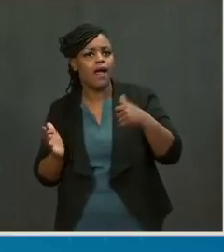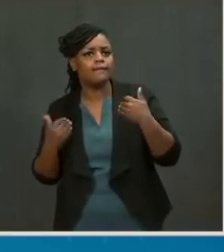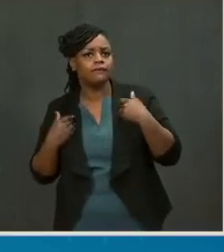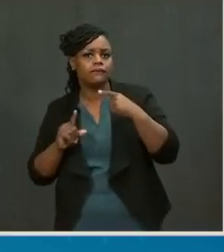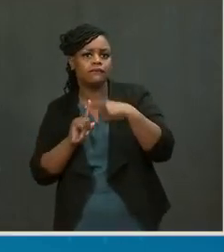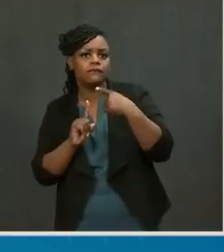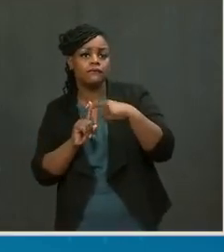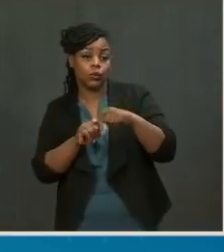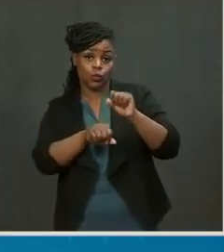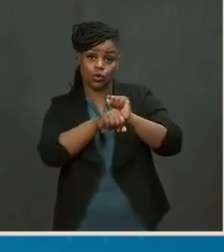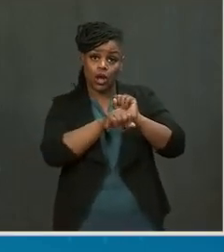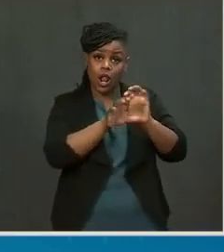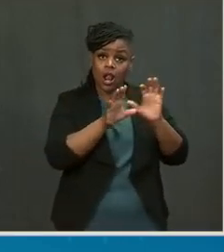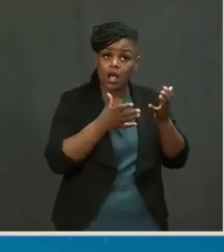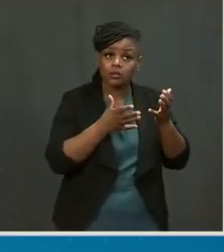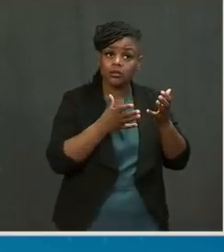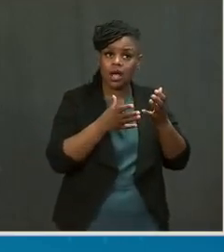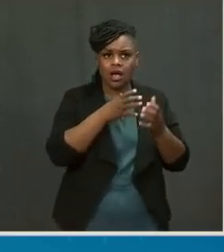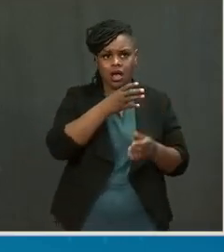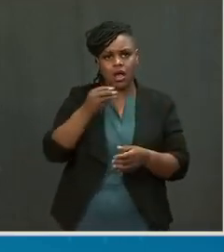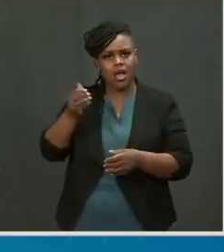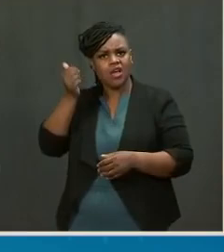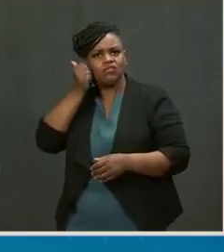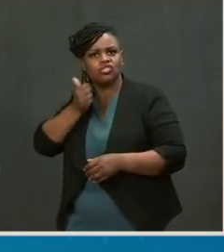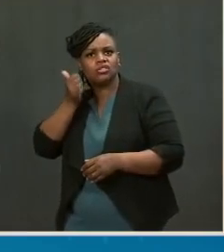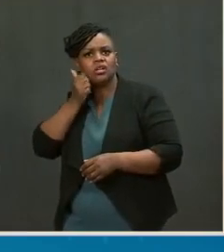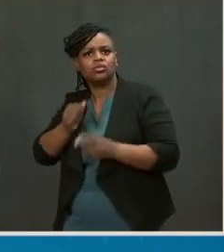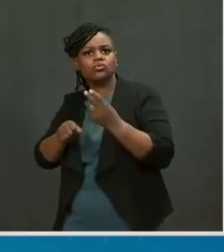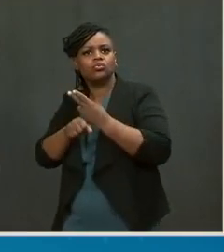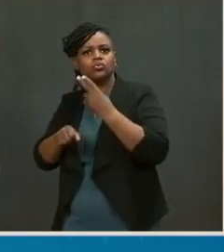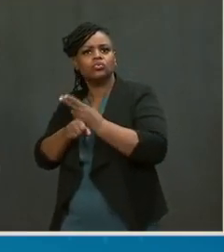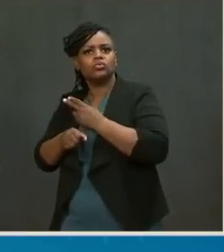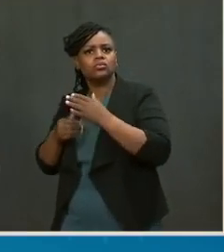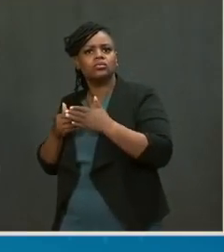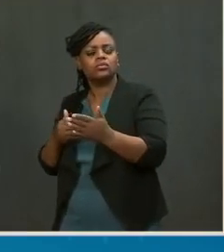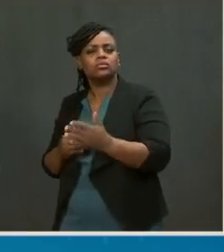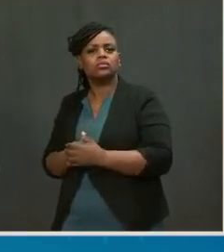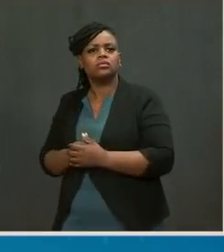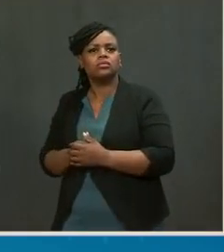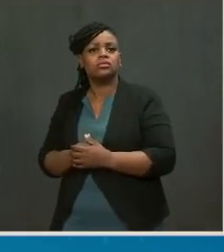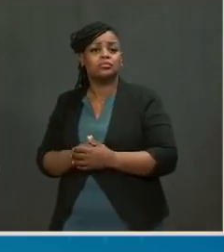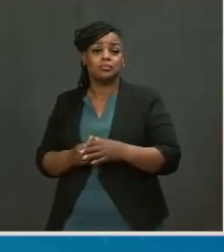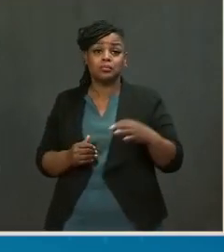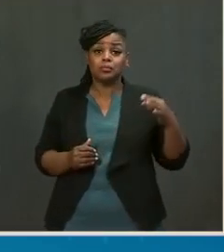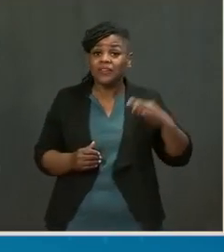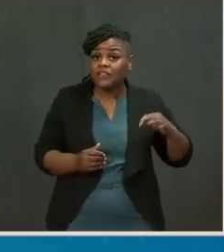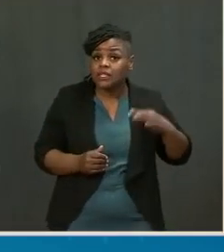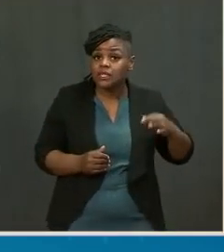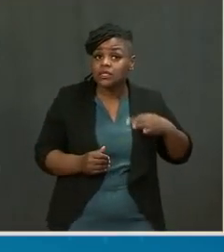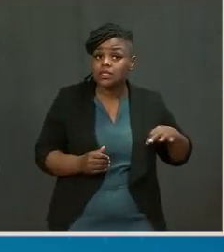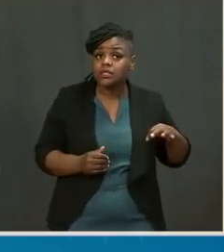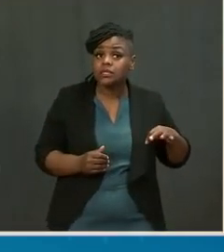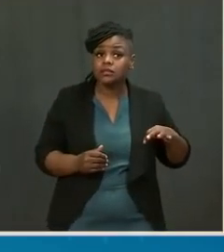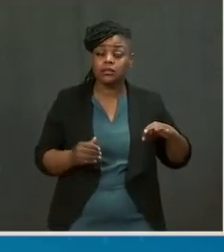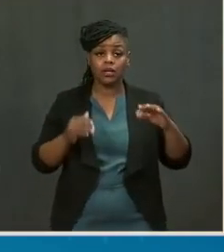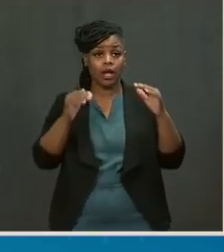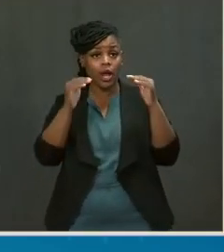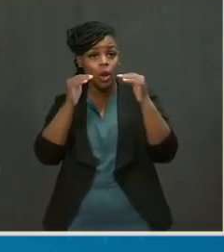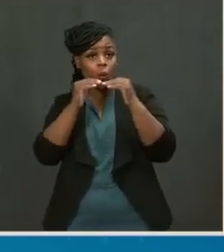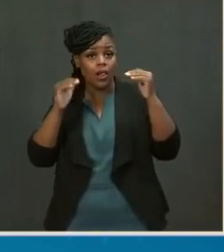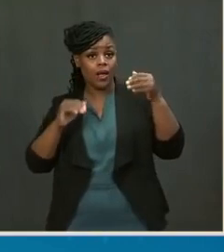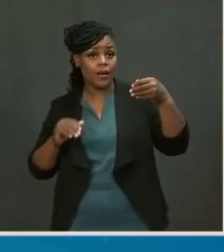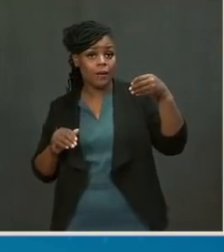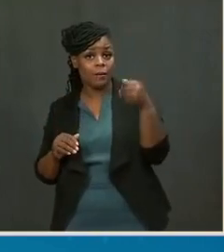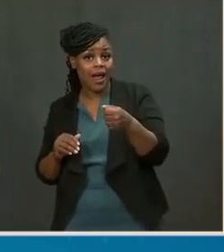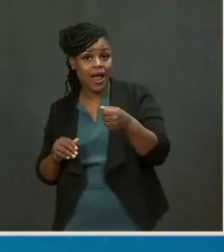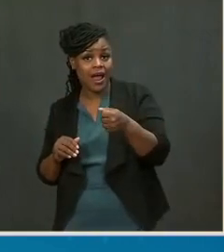user. The training represents quality work, the benefits, equal opportunity wages, sense of